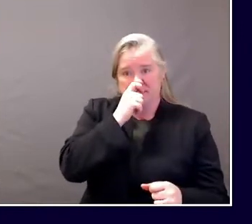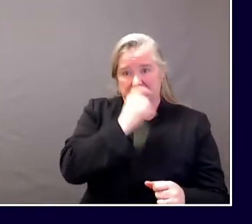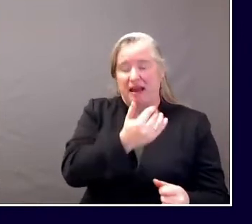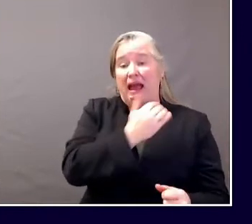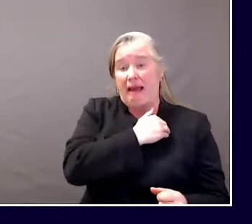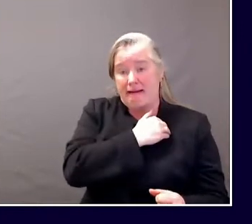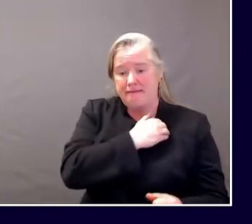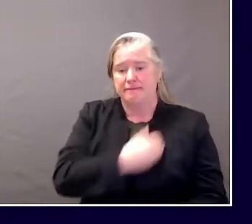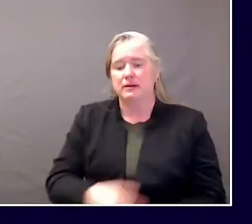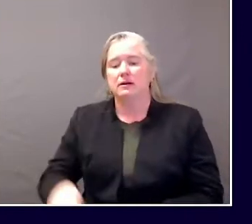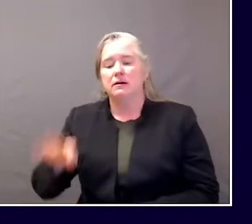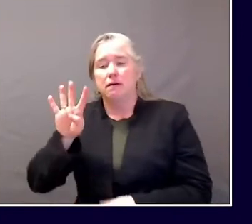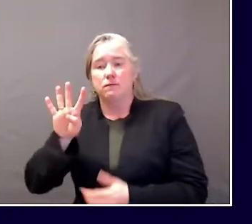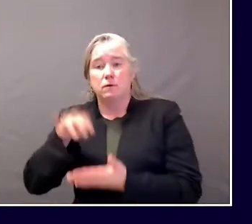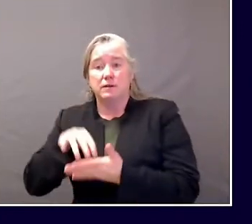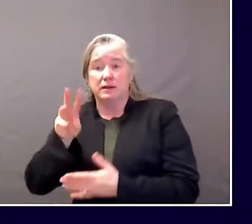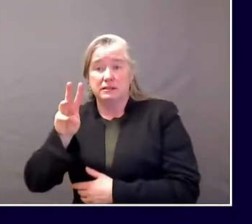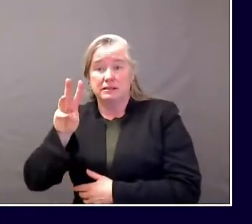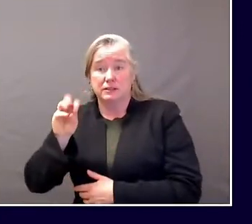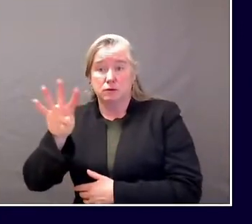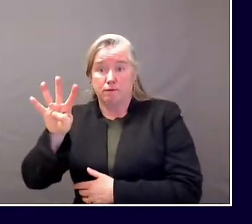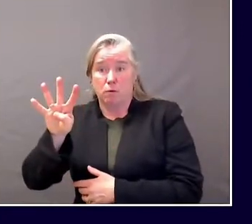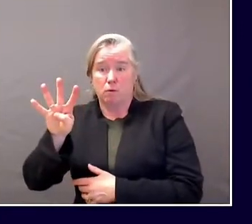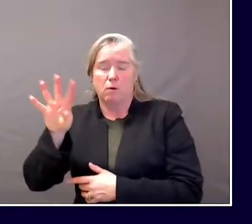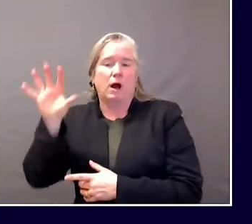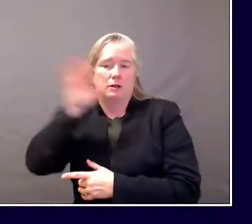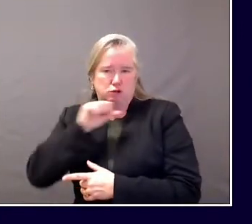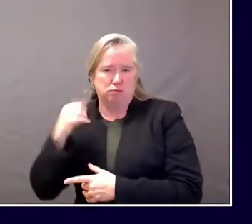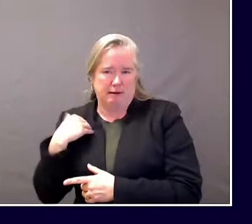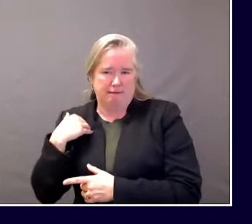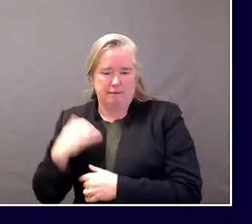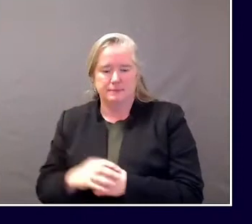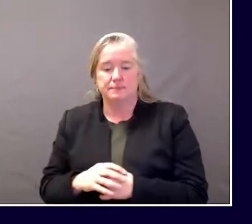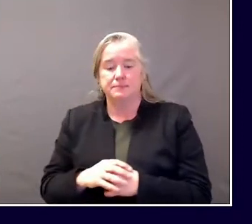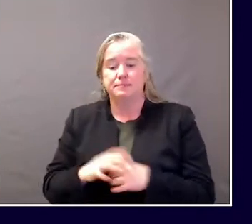4,604 are probable cases. Cumulatively,